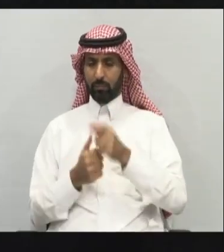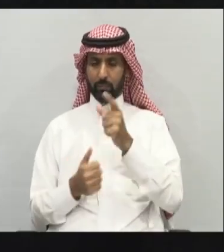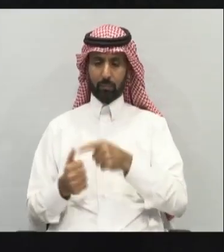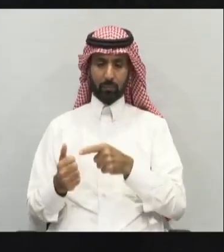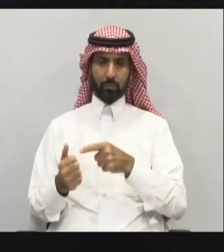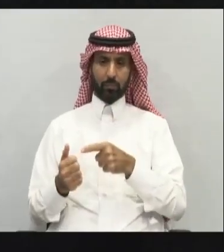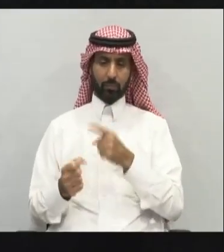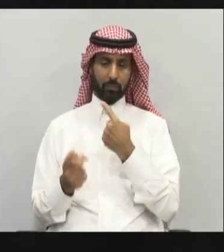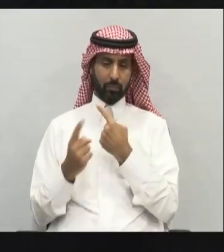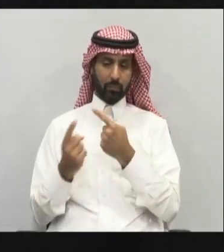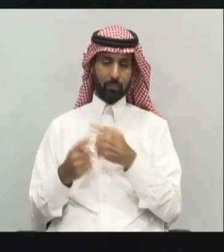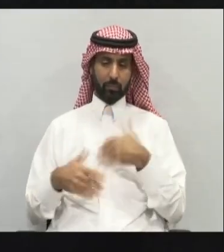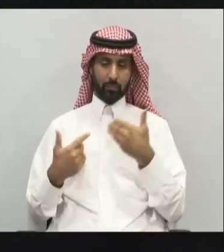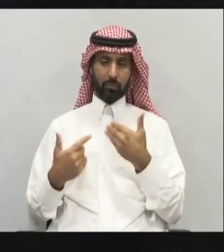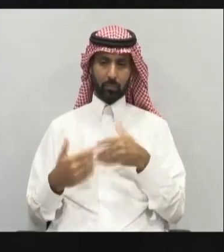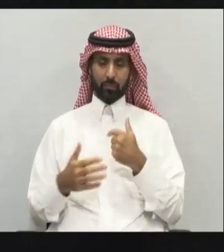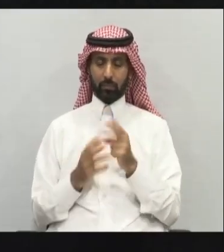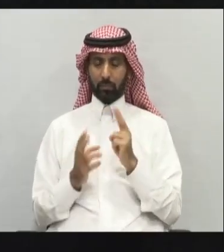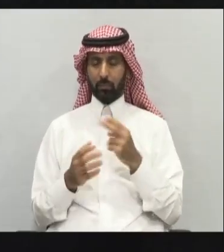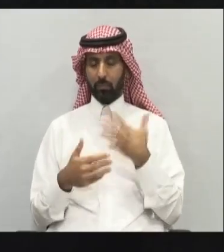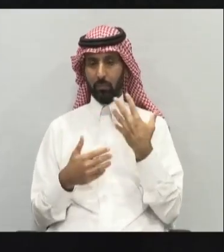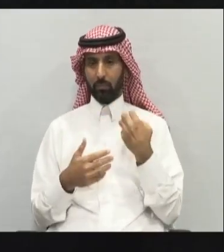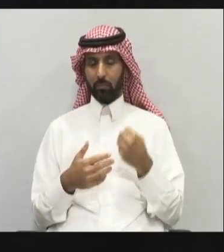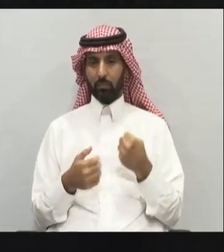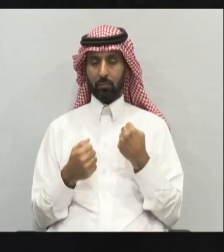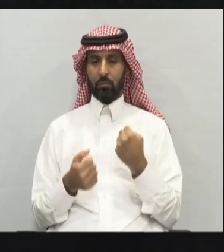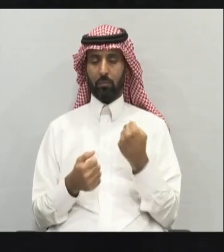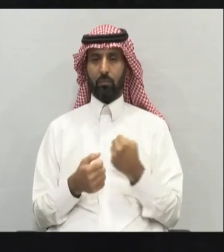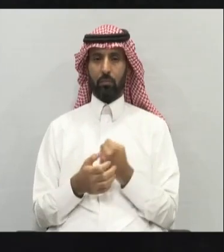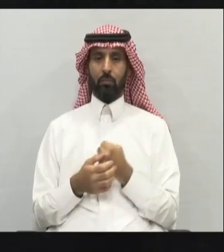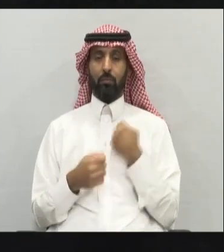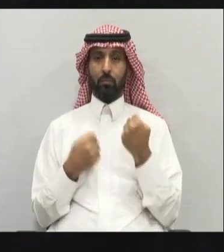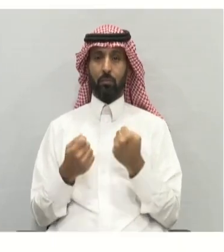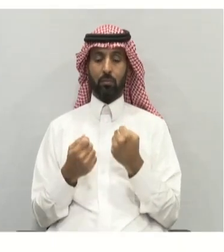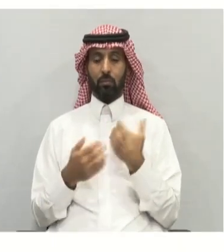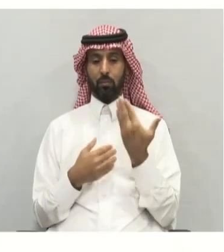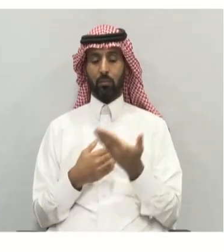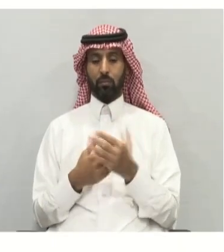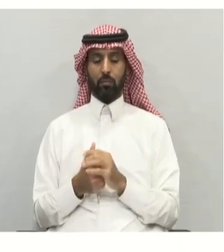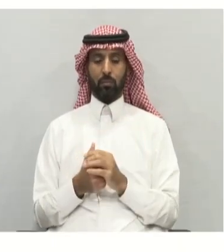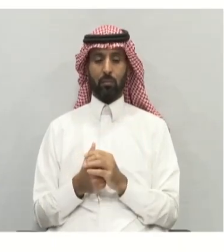to talk about these celebrations and these practices of Eid.